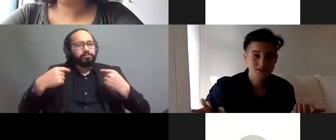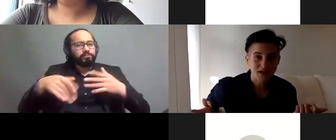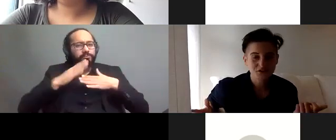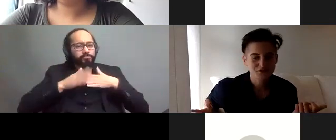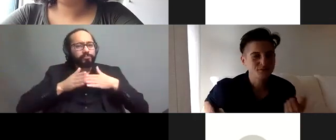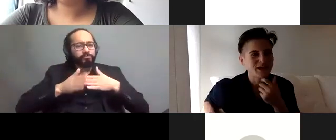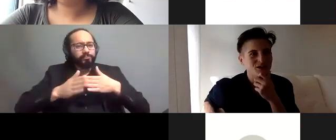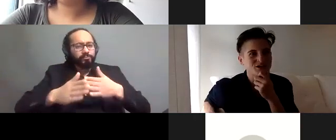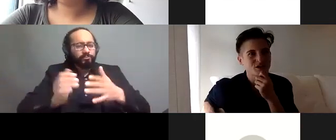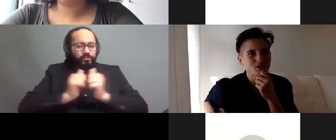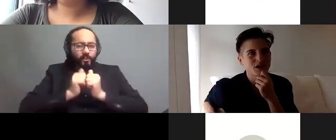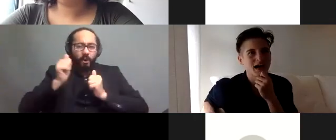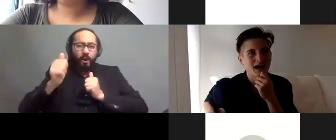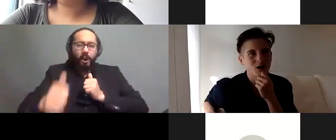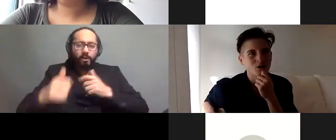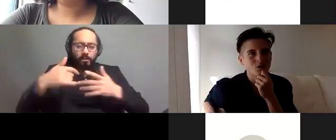on myself, but also